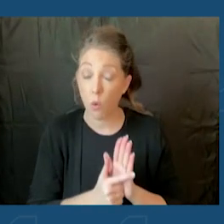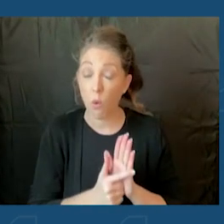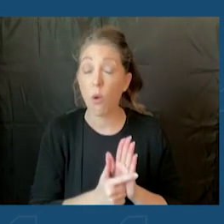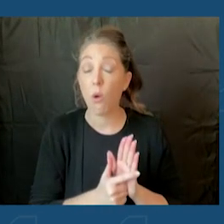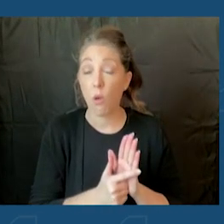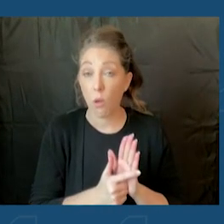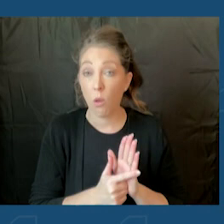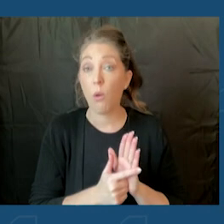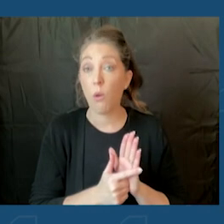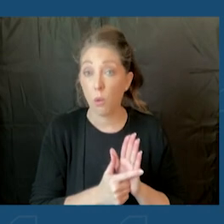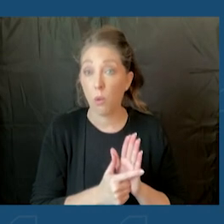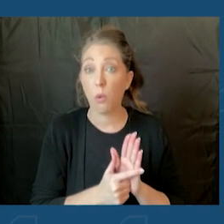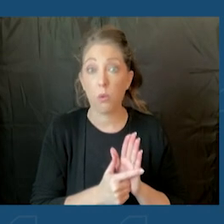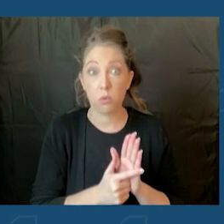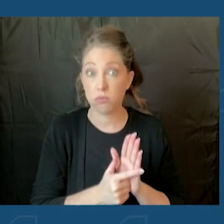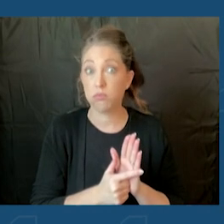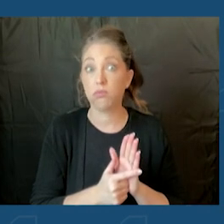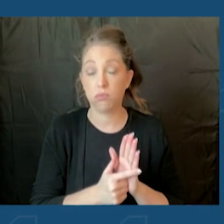is a game changer.